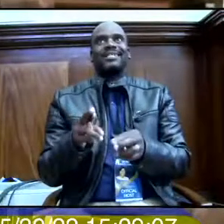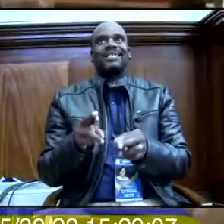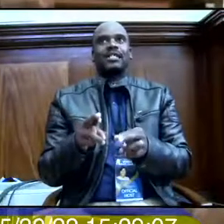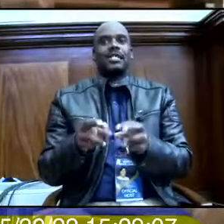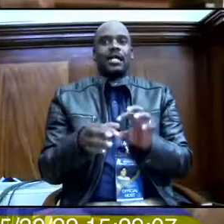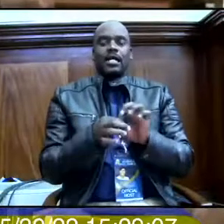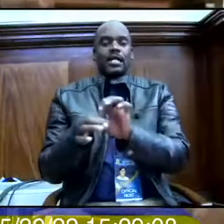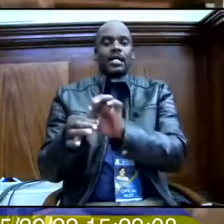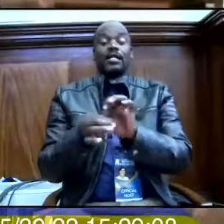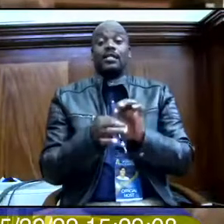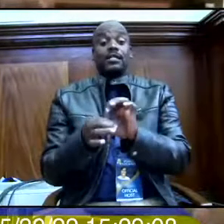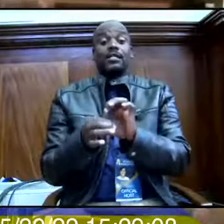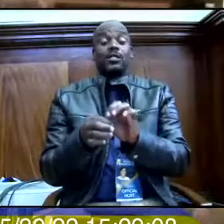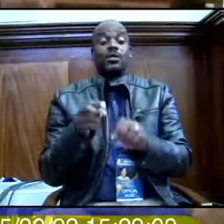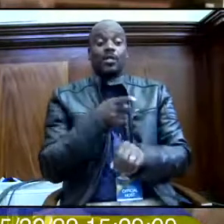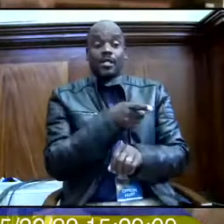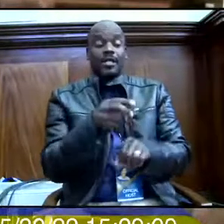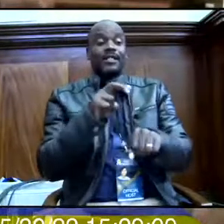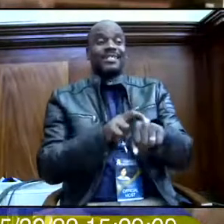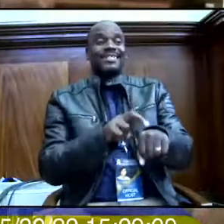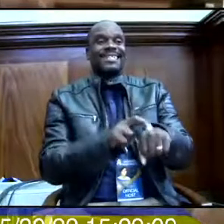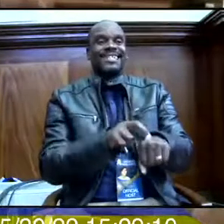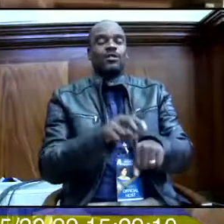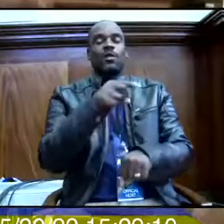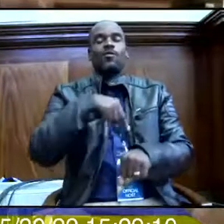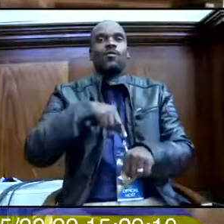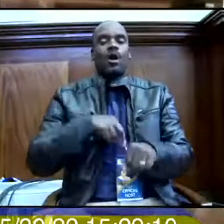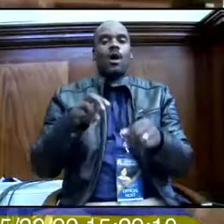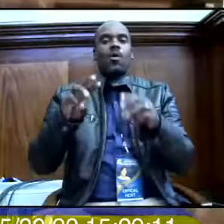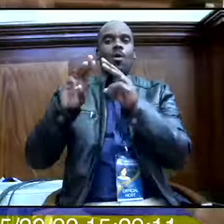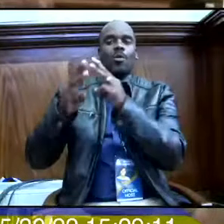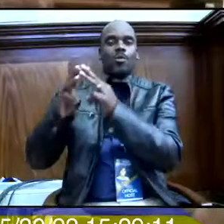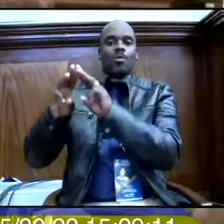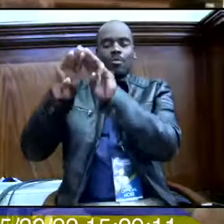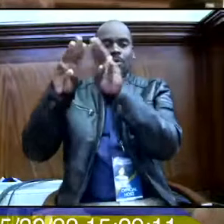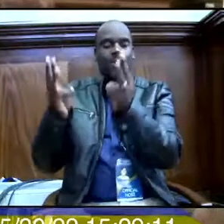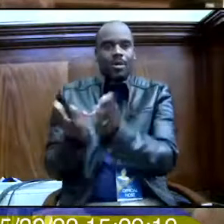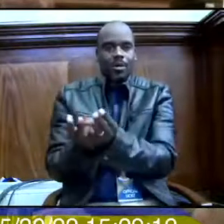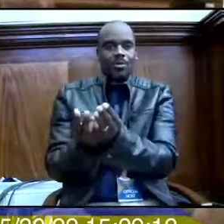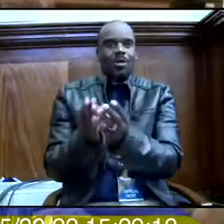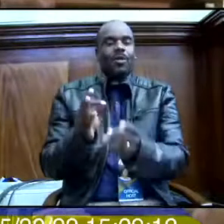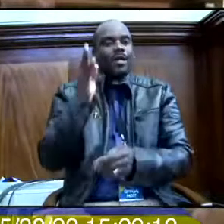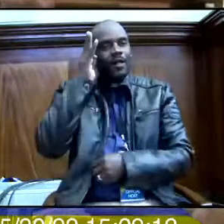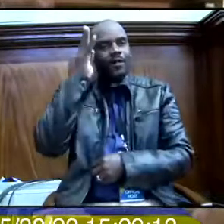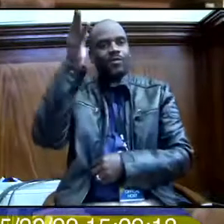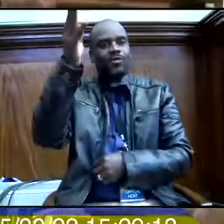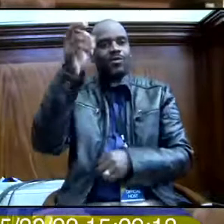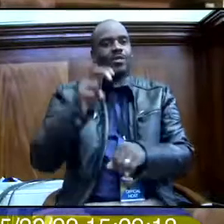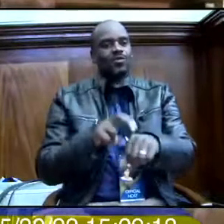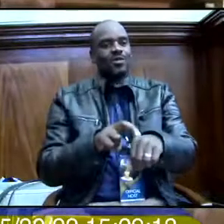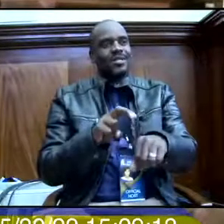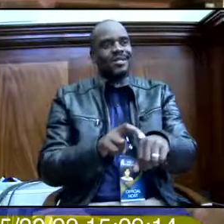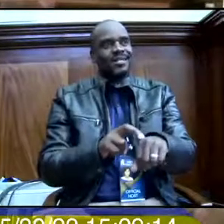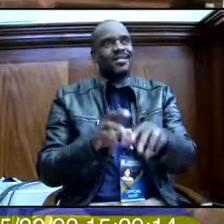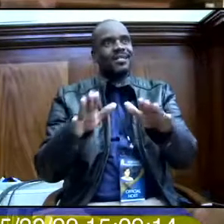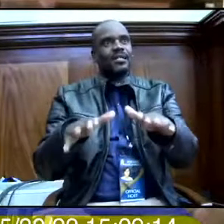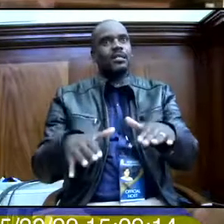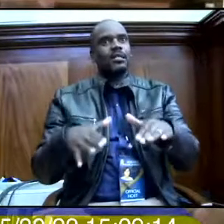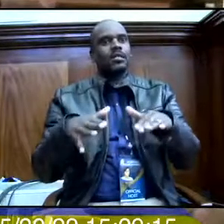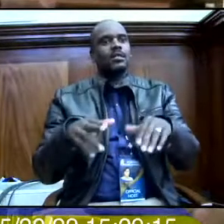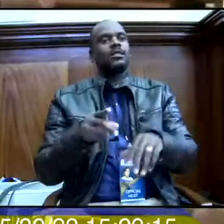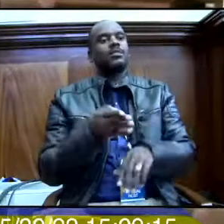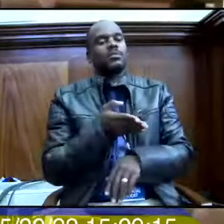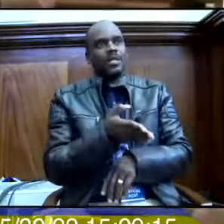to meet this needs of our people now in the future we need emergency legislation to bring the main